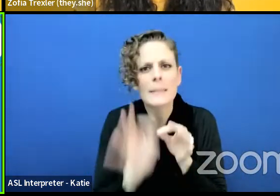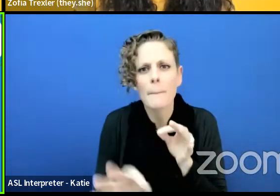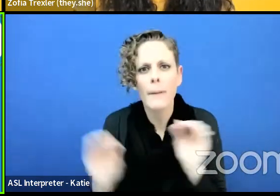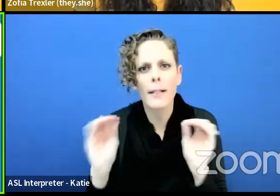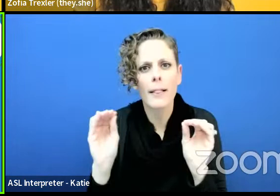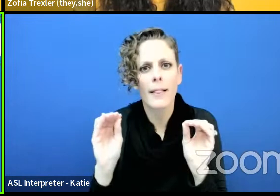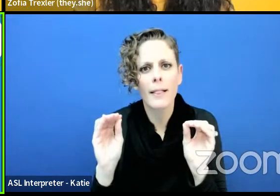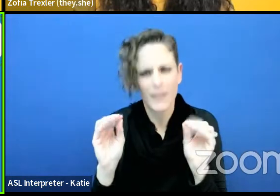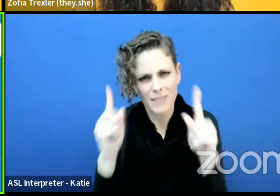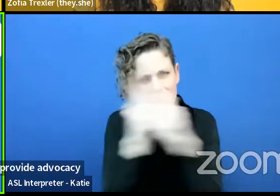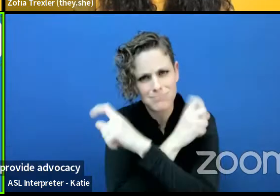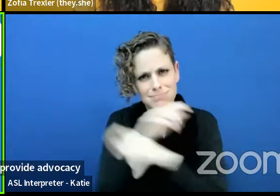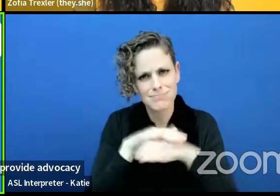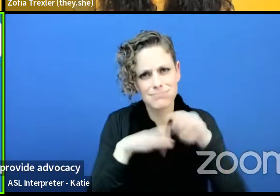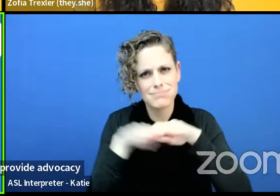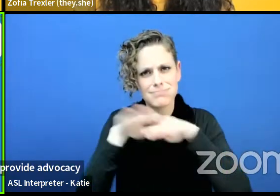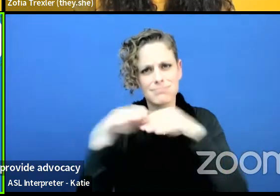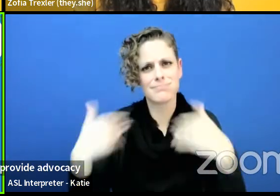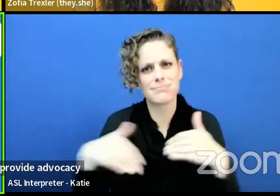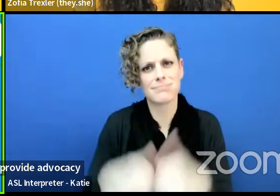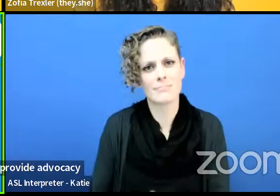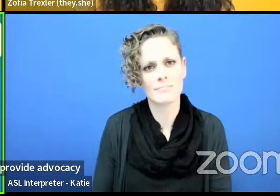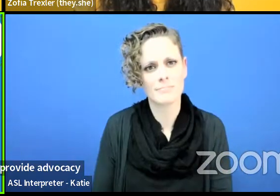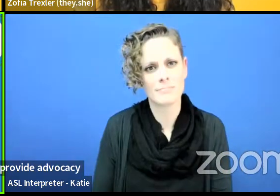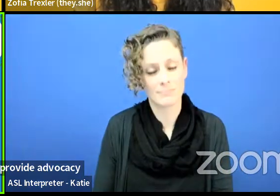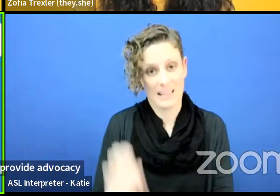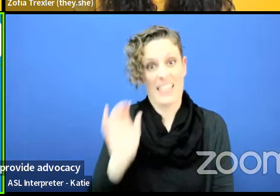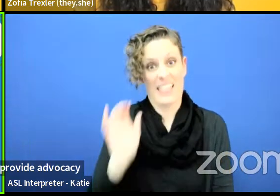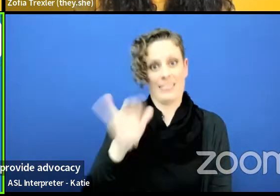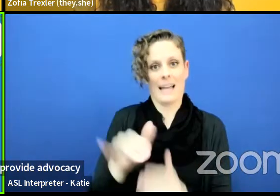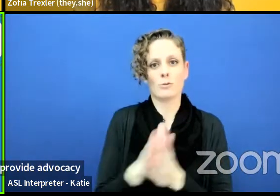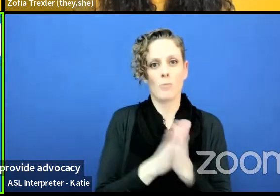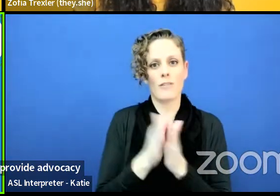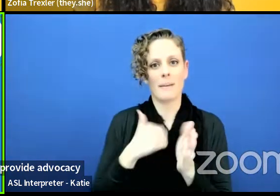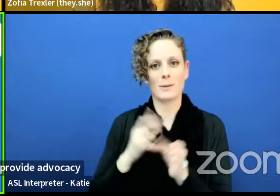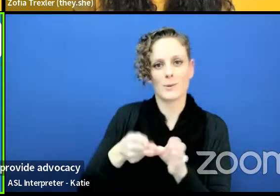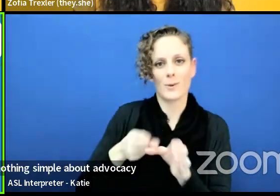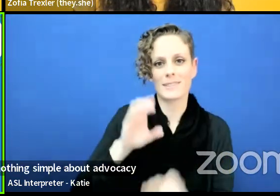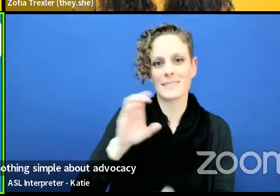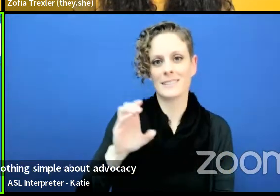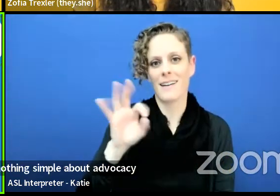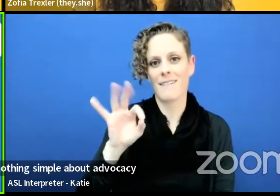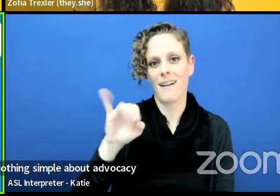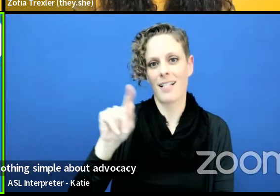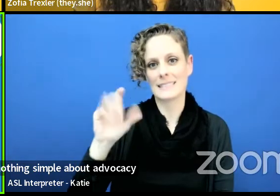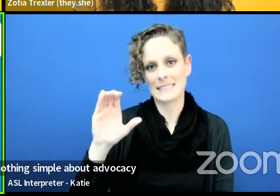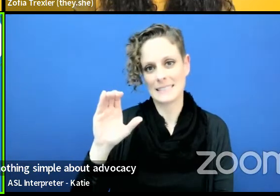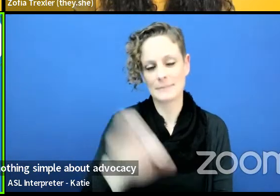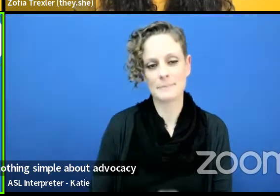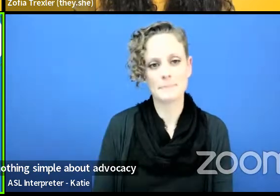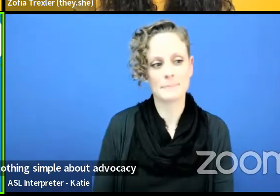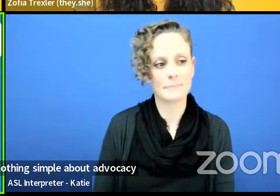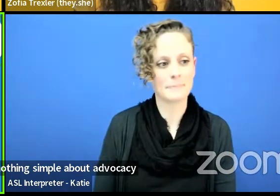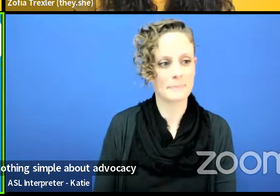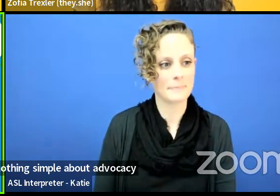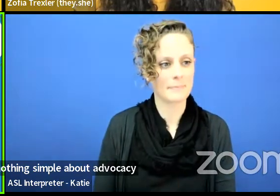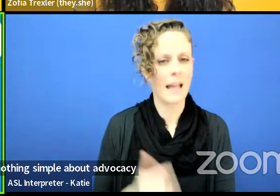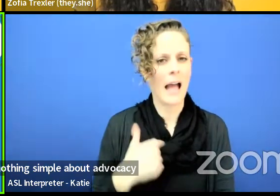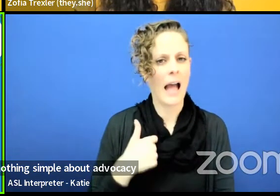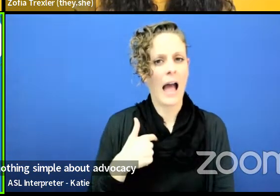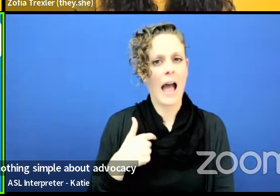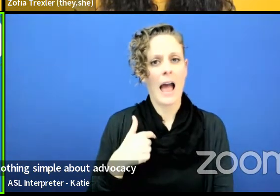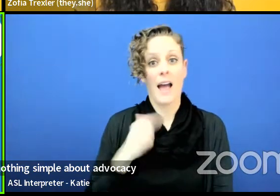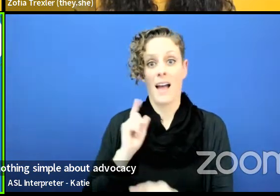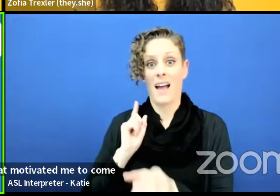and I believe that's what motivated me to come to CFILC. I was skeptical at